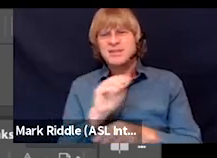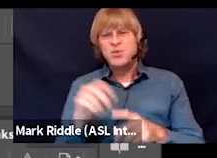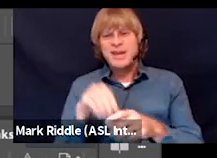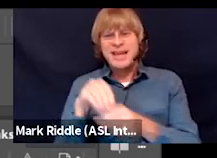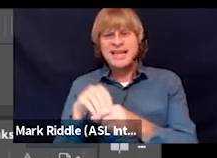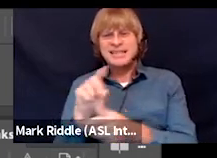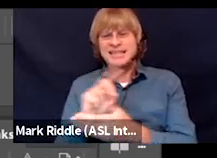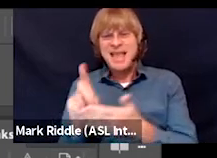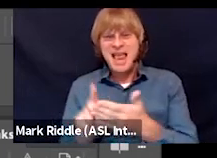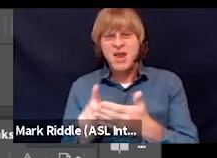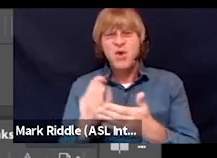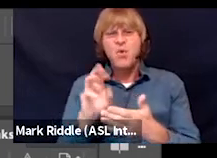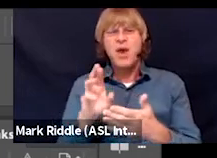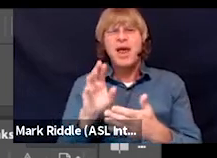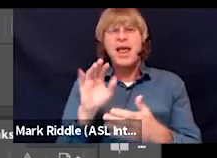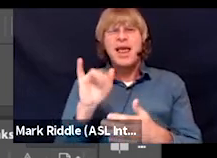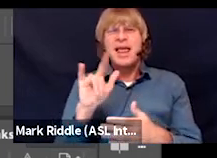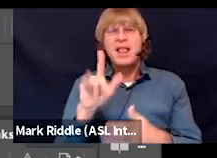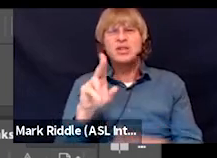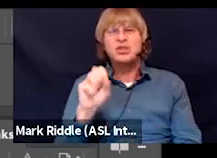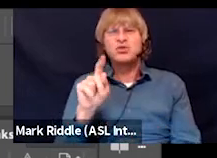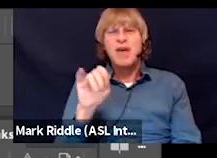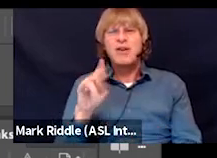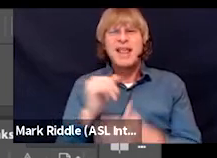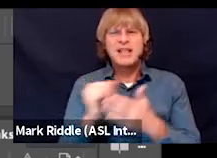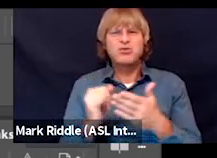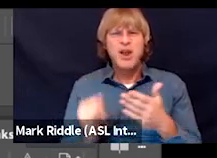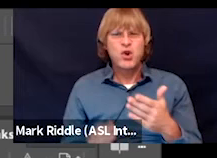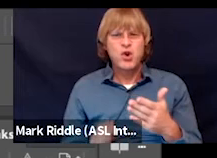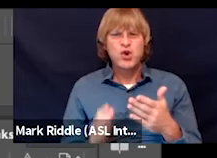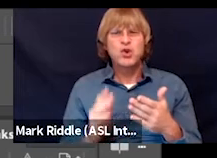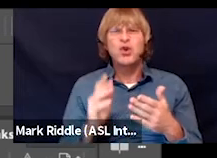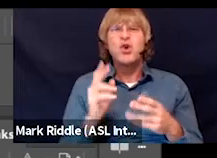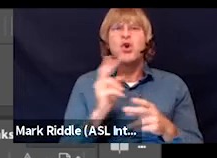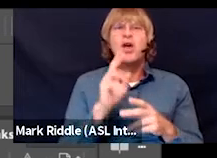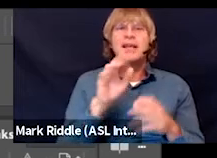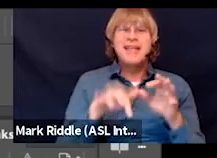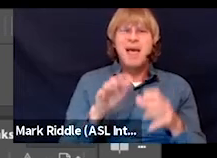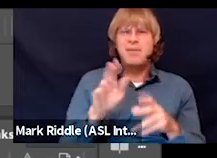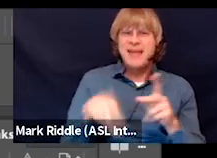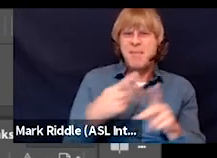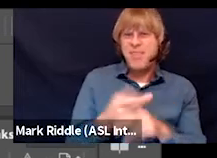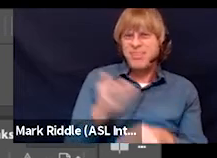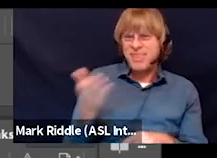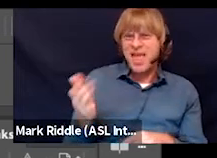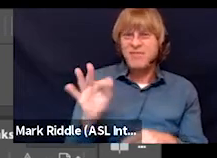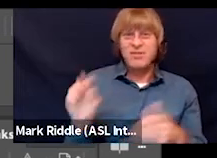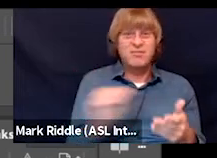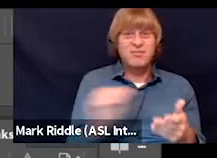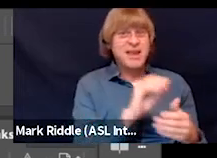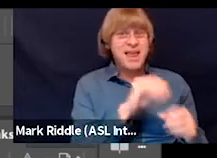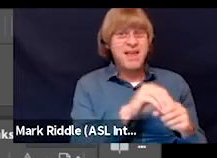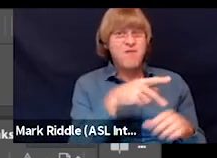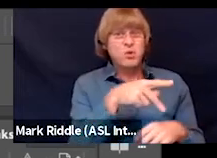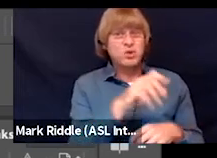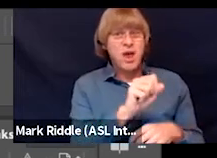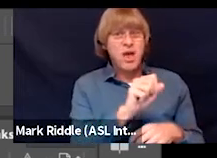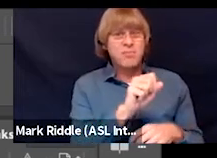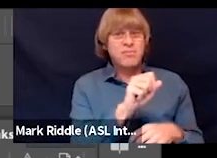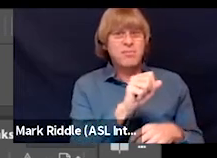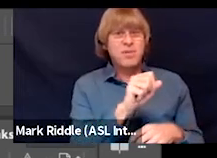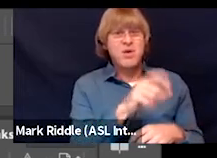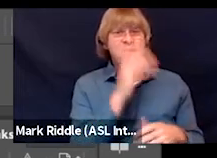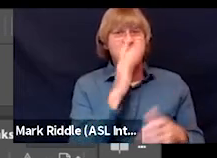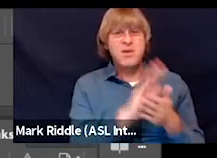InDesign or Illustrator, put the type in there, because if you put it in Photoshop, it's going to